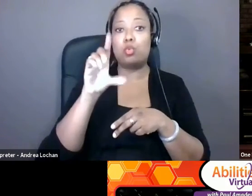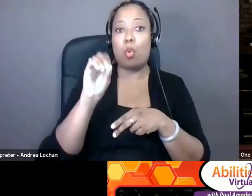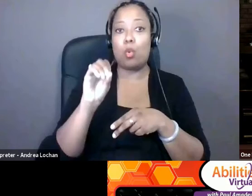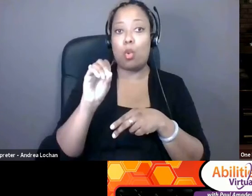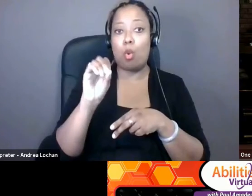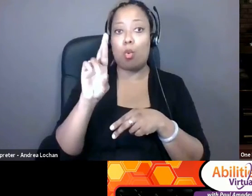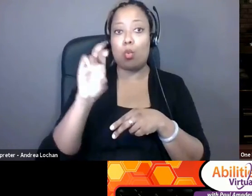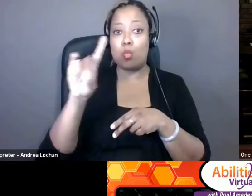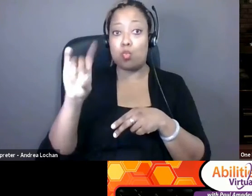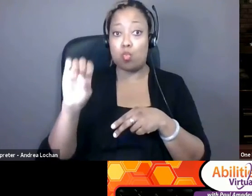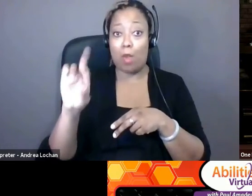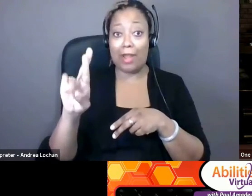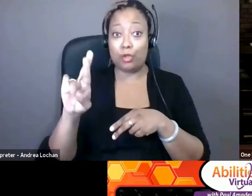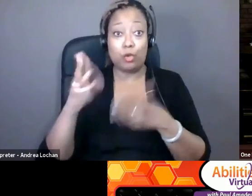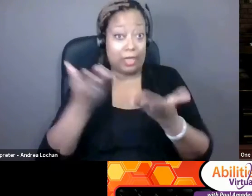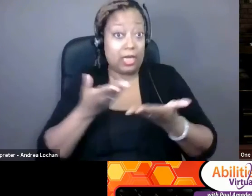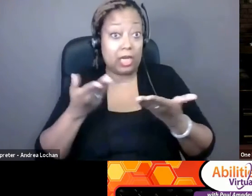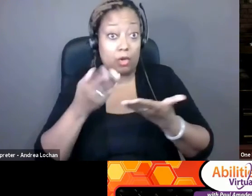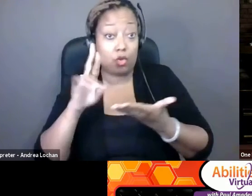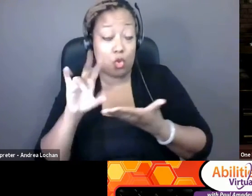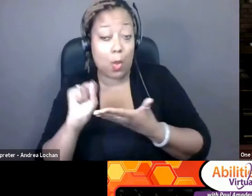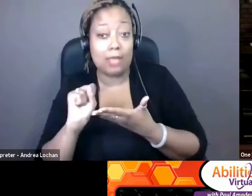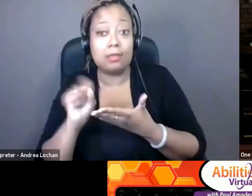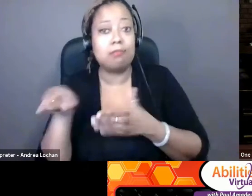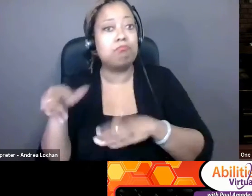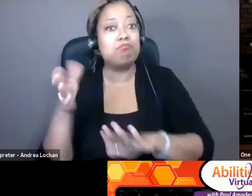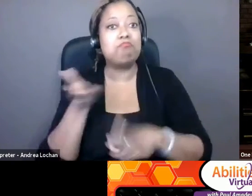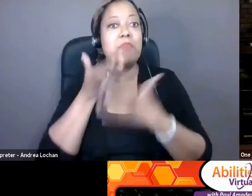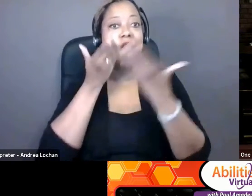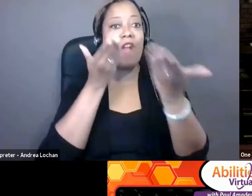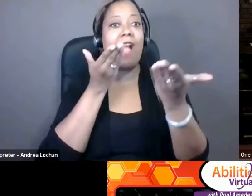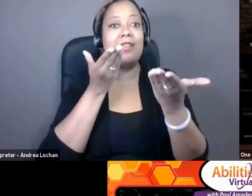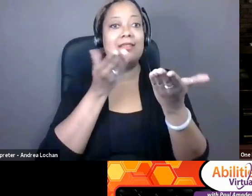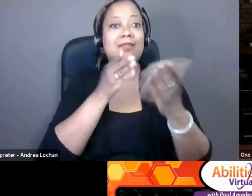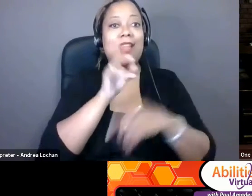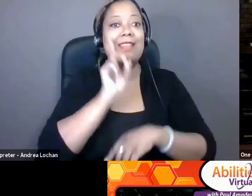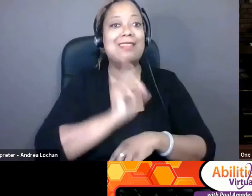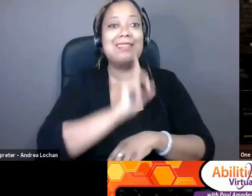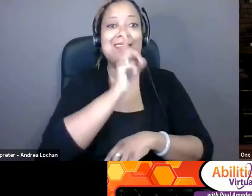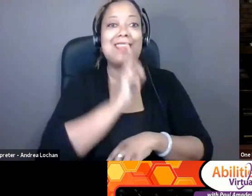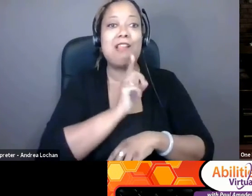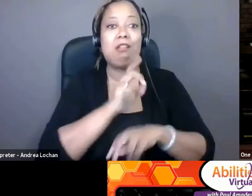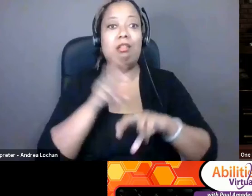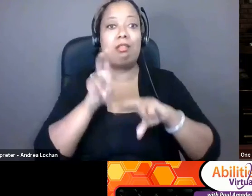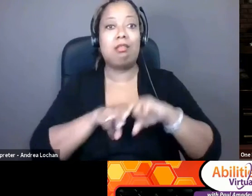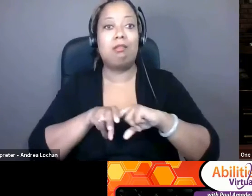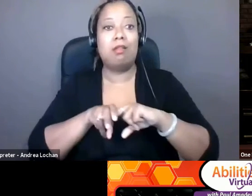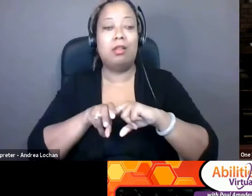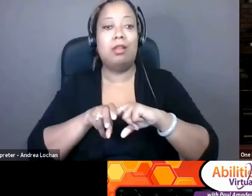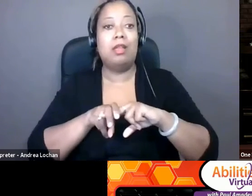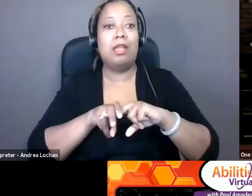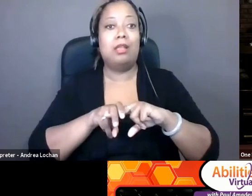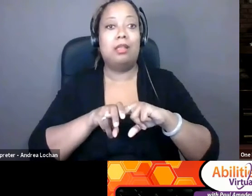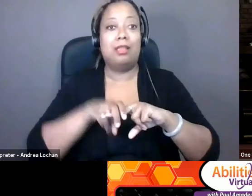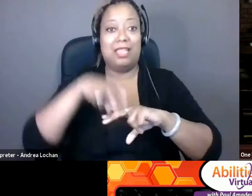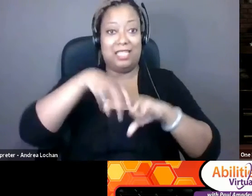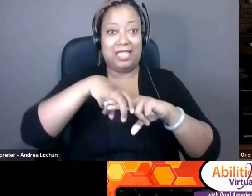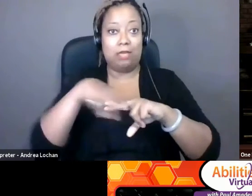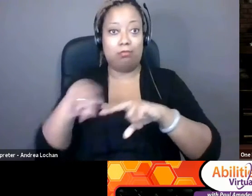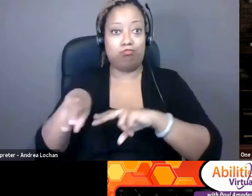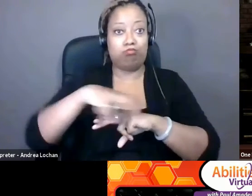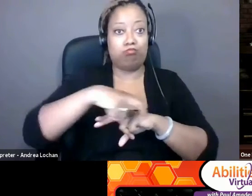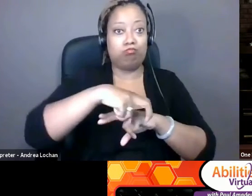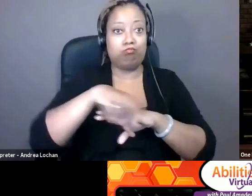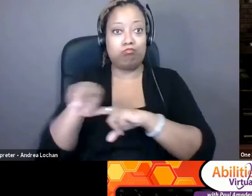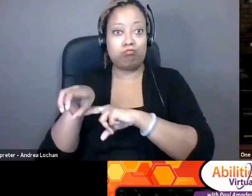US. They provide a single rider golf cart with the swivel seat. I think you saw it a little bit